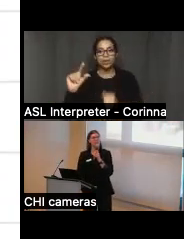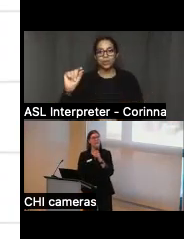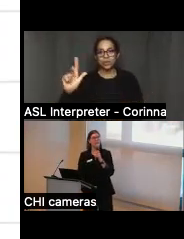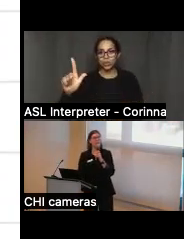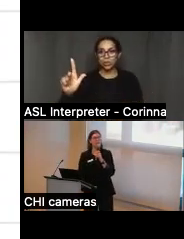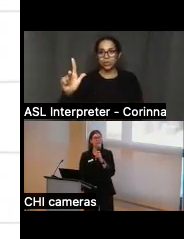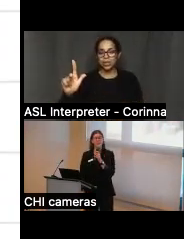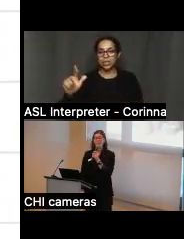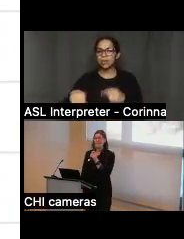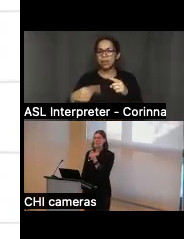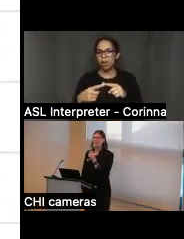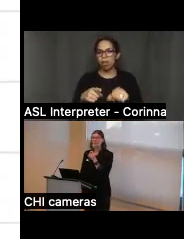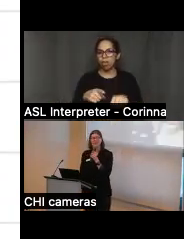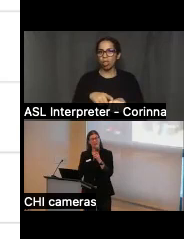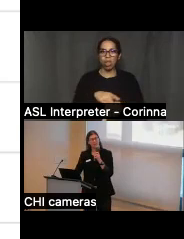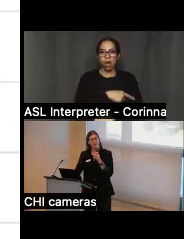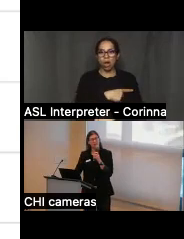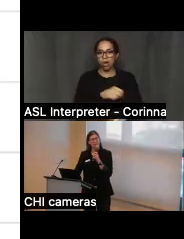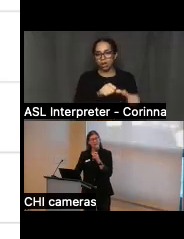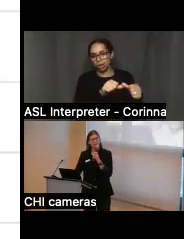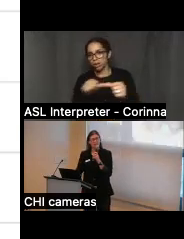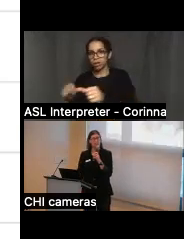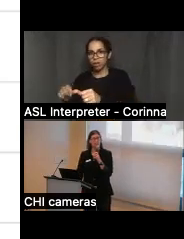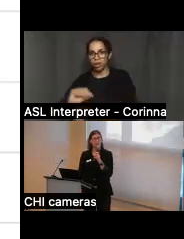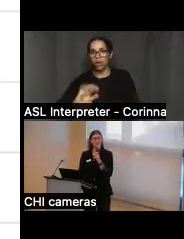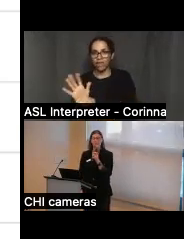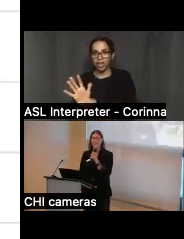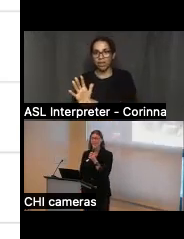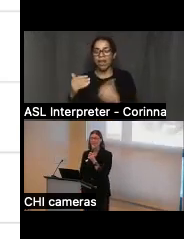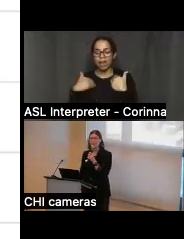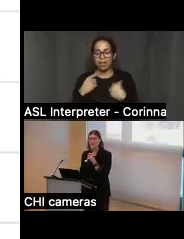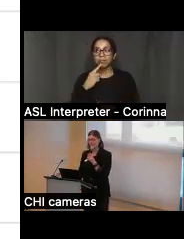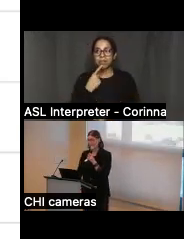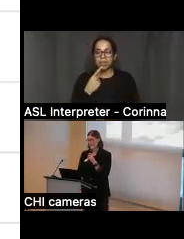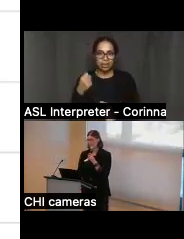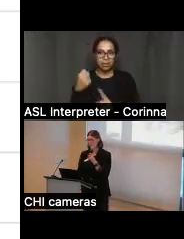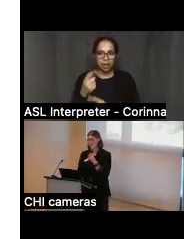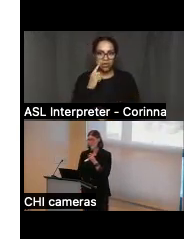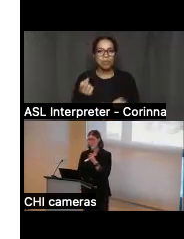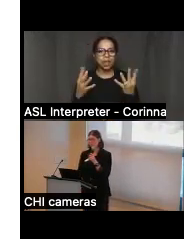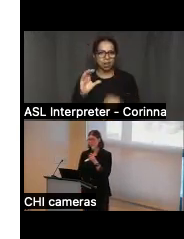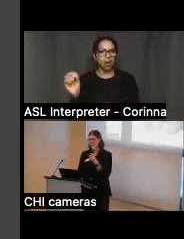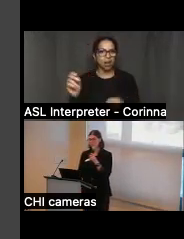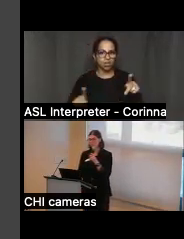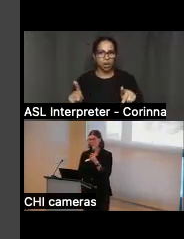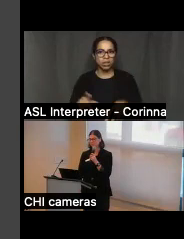and it's about long COVID. And we found that long COVID had some big impacts on many Coloradans.